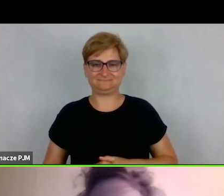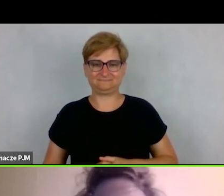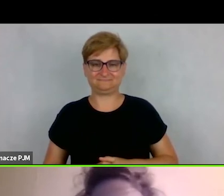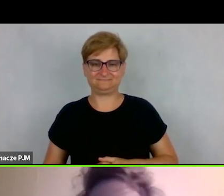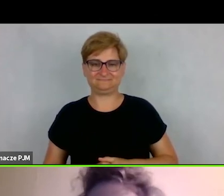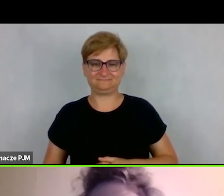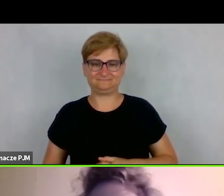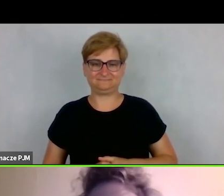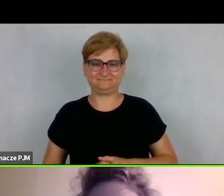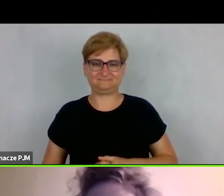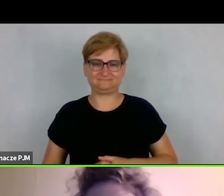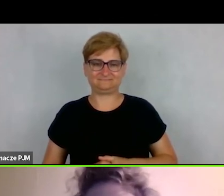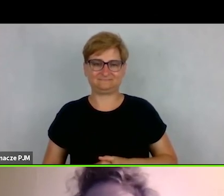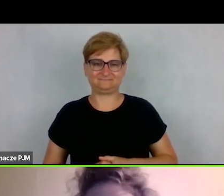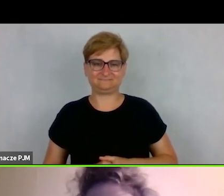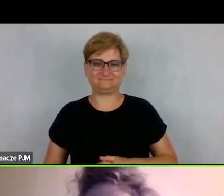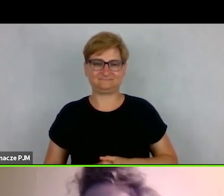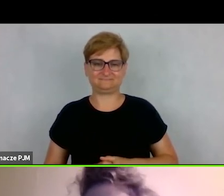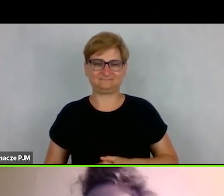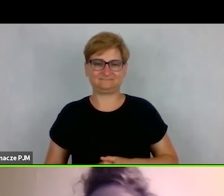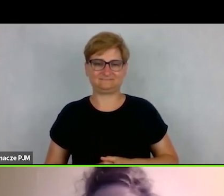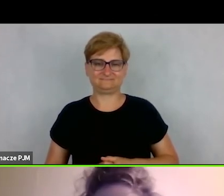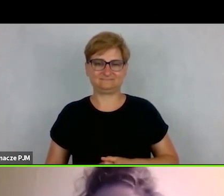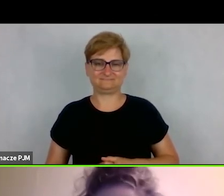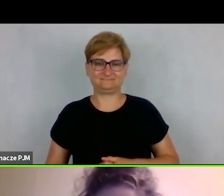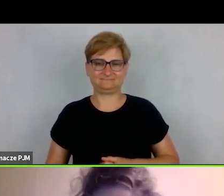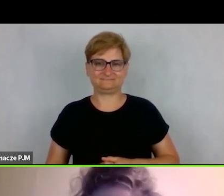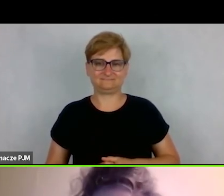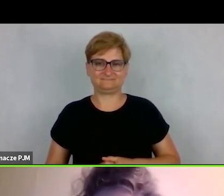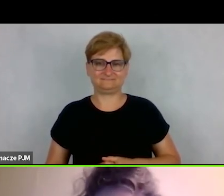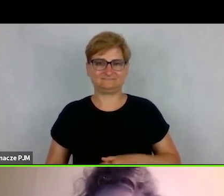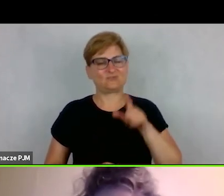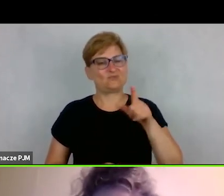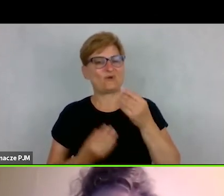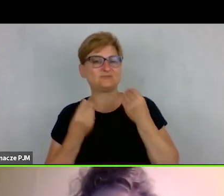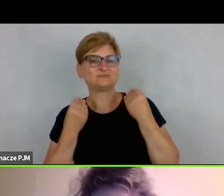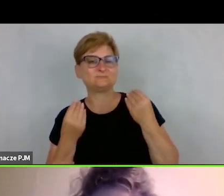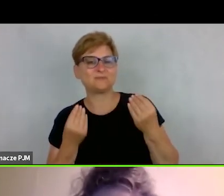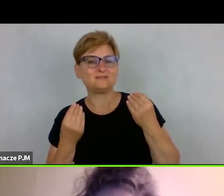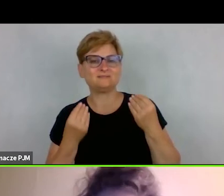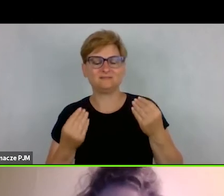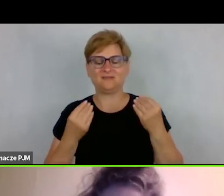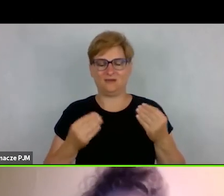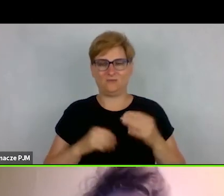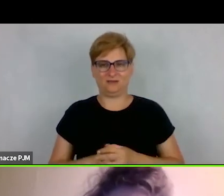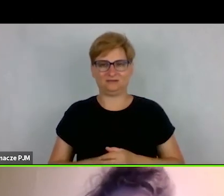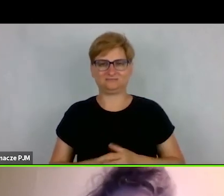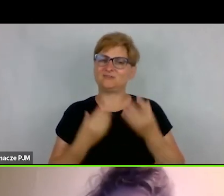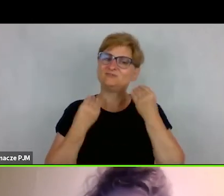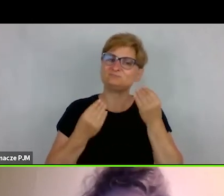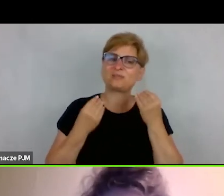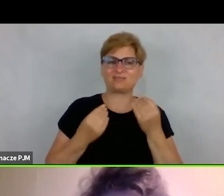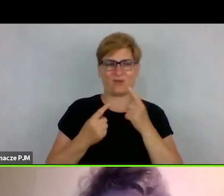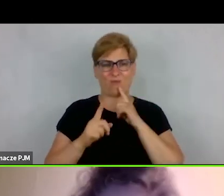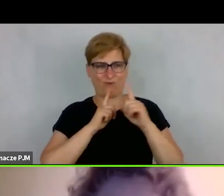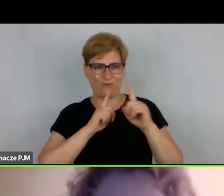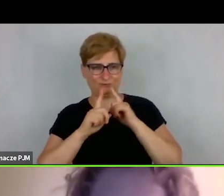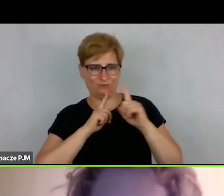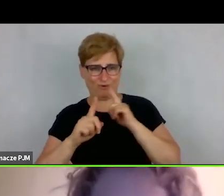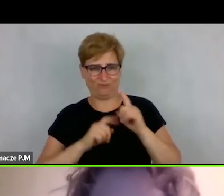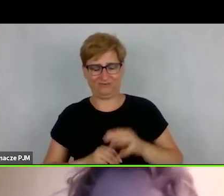of inspiration, knowledge. I'm really inspired how you collect data and how you